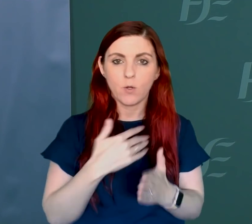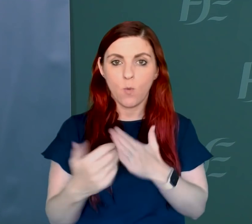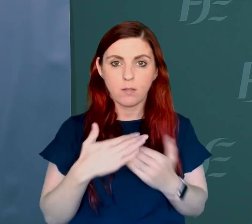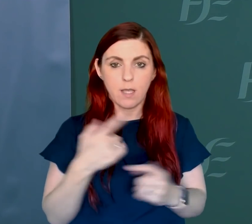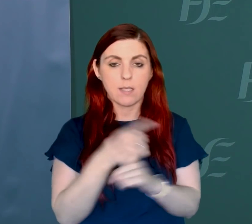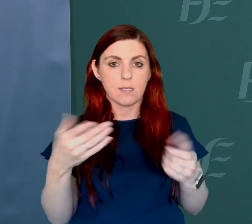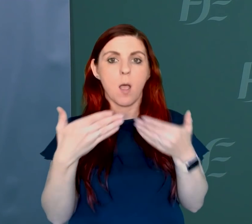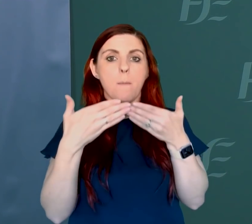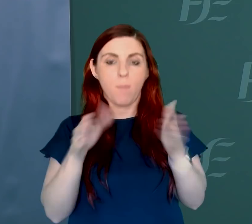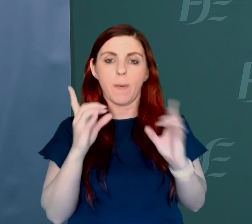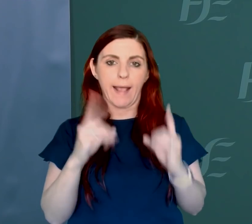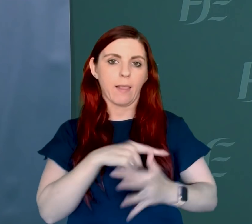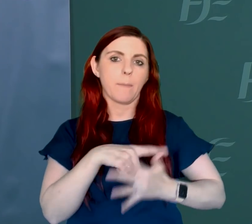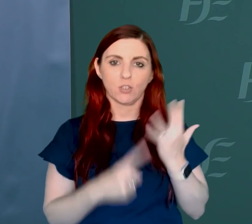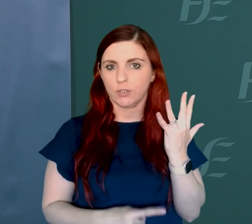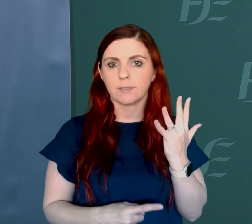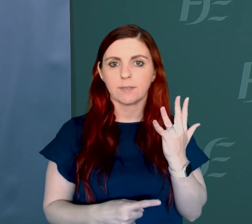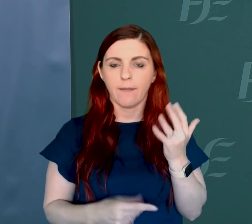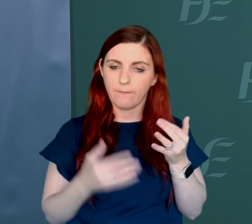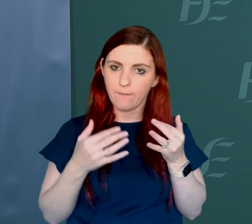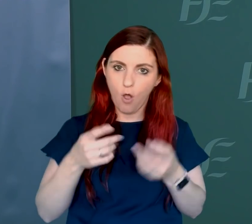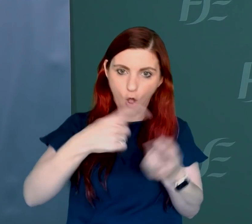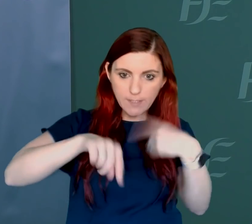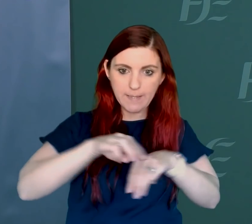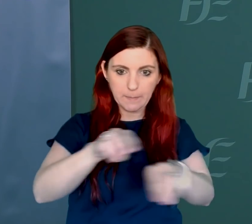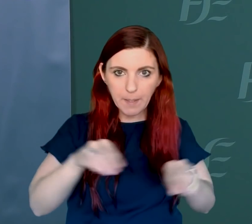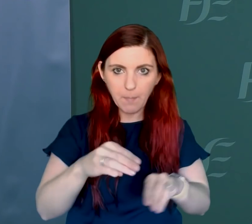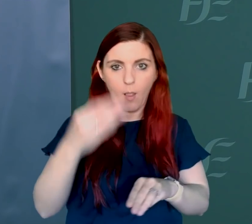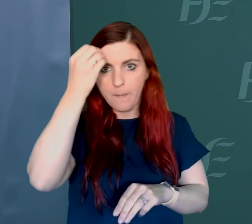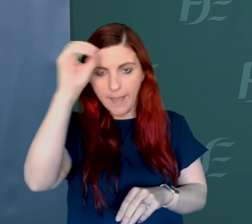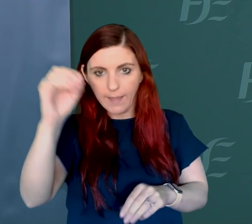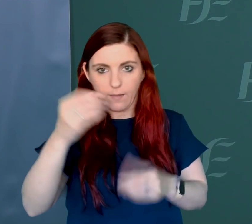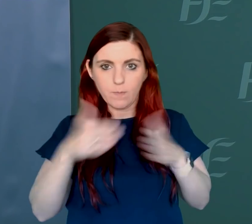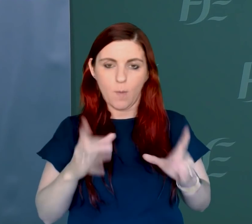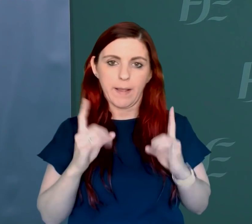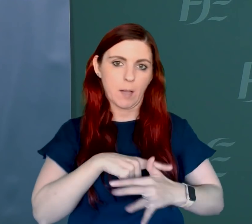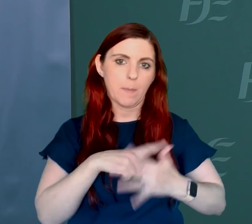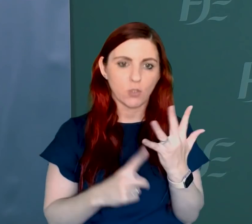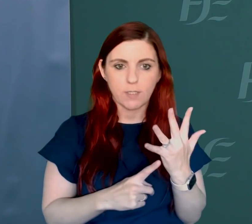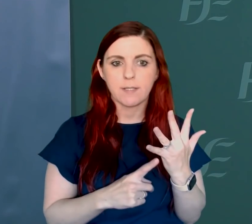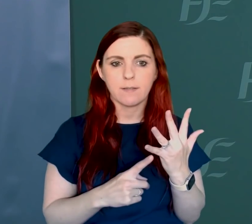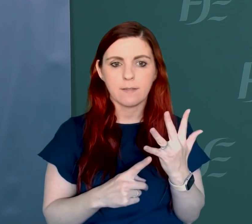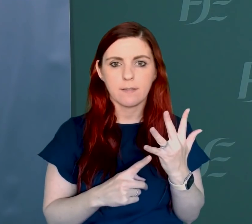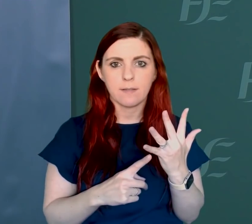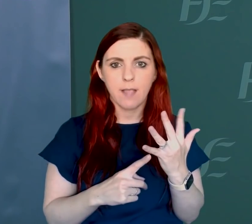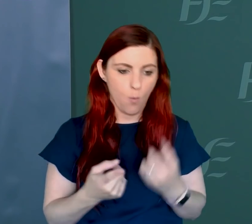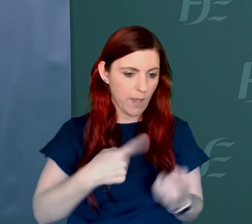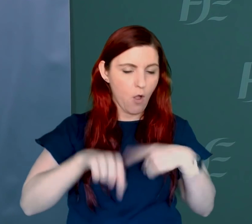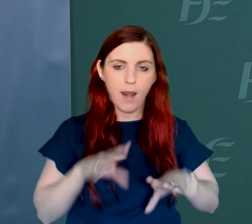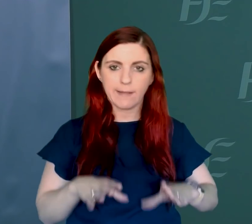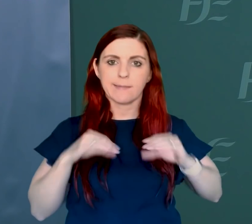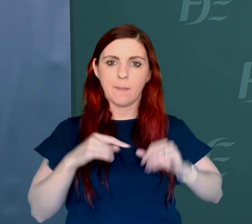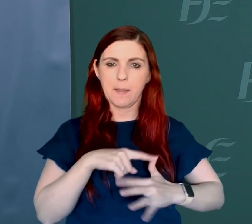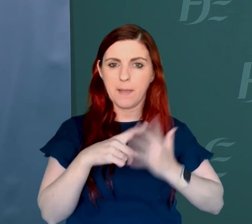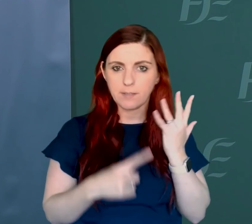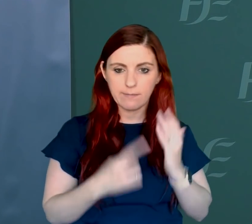health measures that we can all implement, strengthening how we all embrace these measures, the